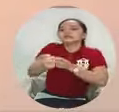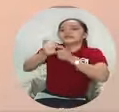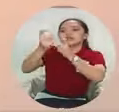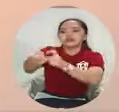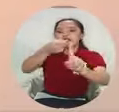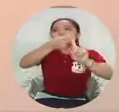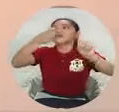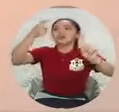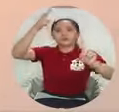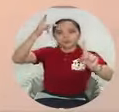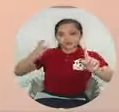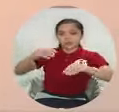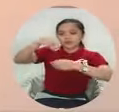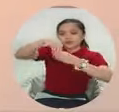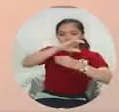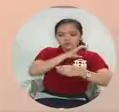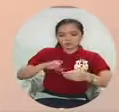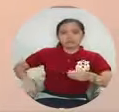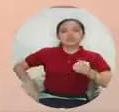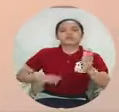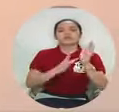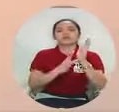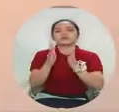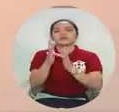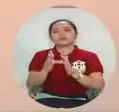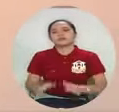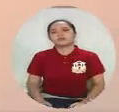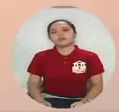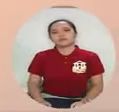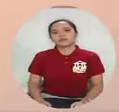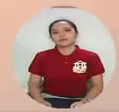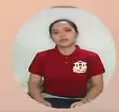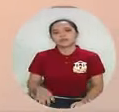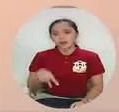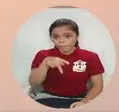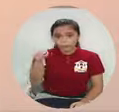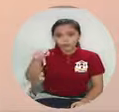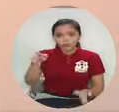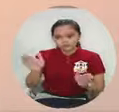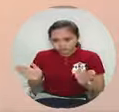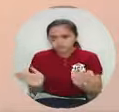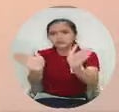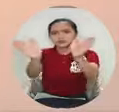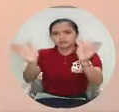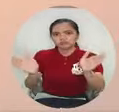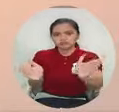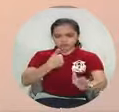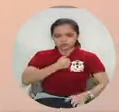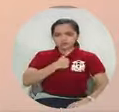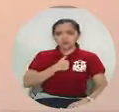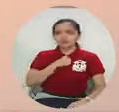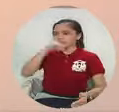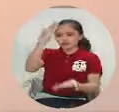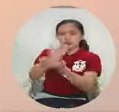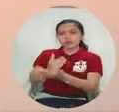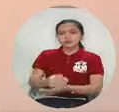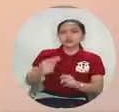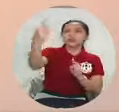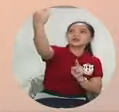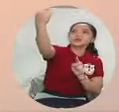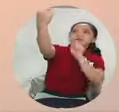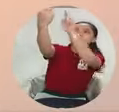calling of God in Christ Jesus. I press toward that mark for the prize of the